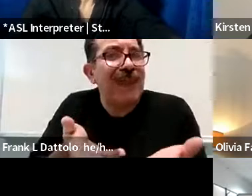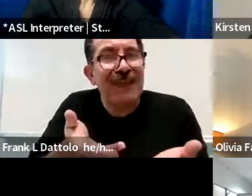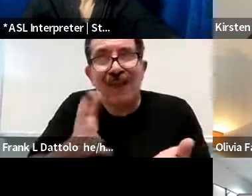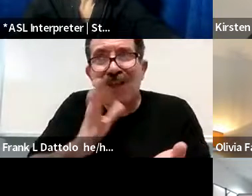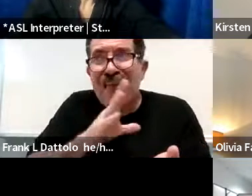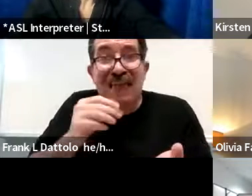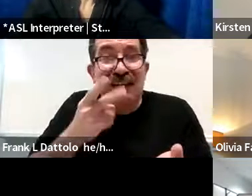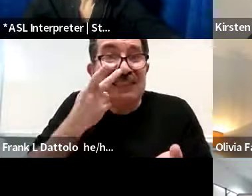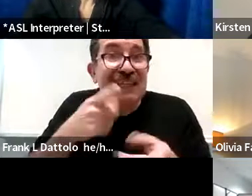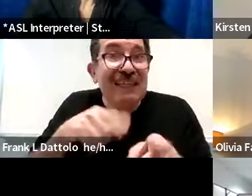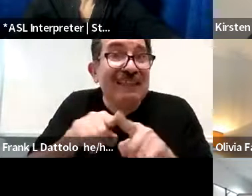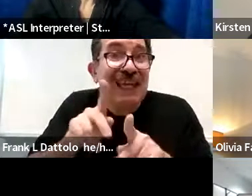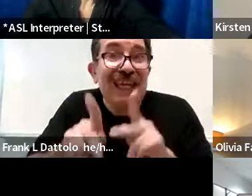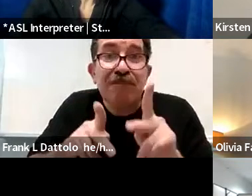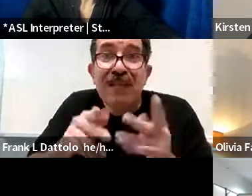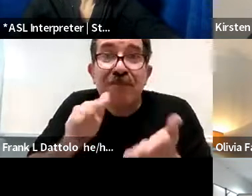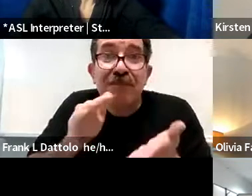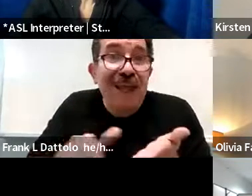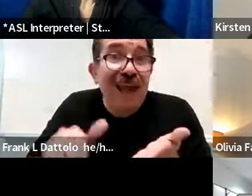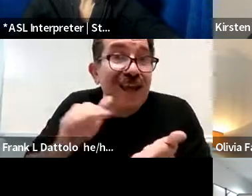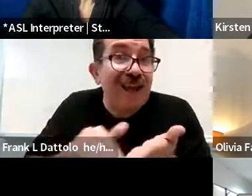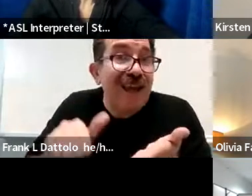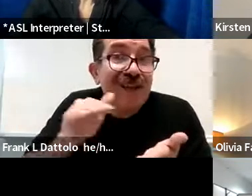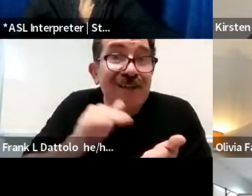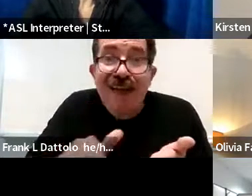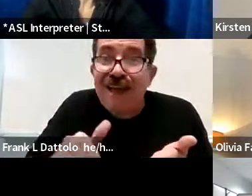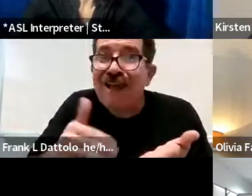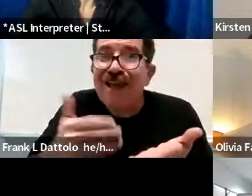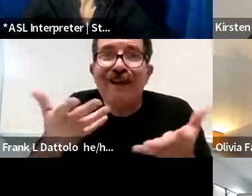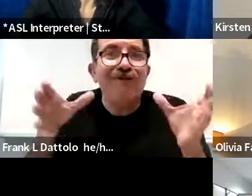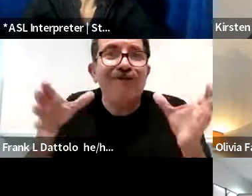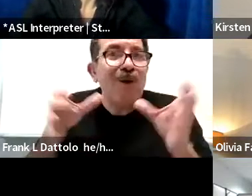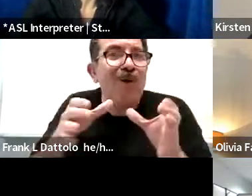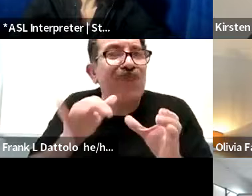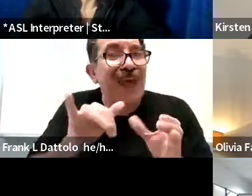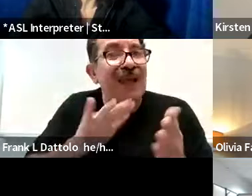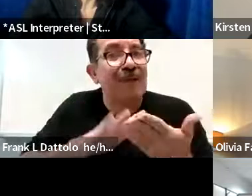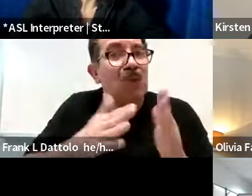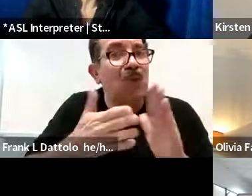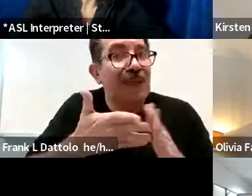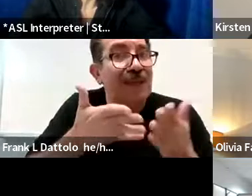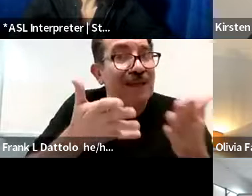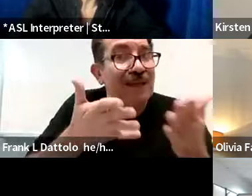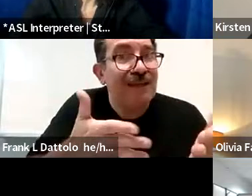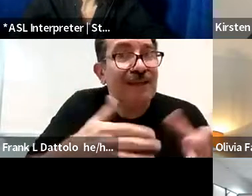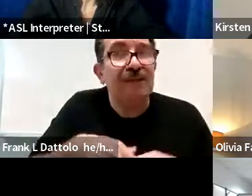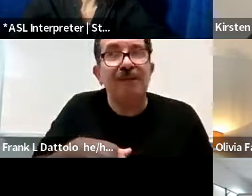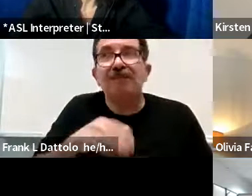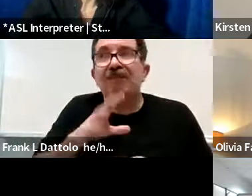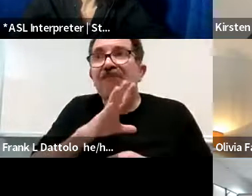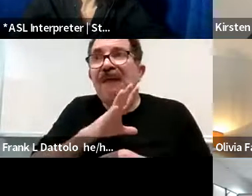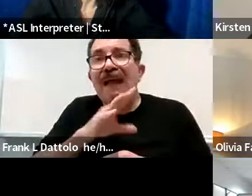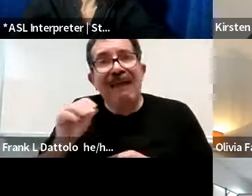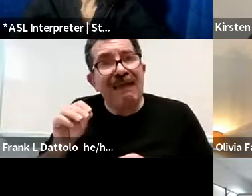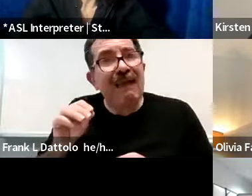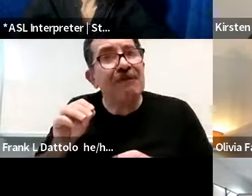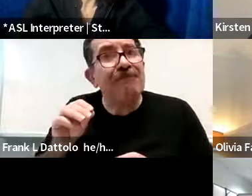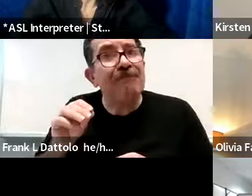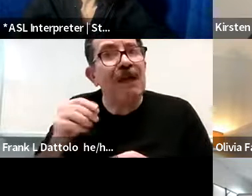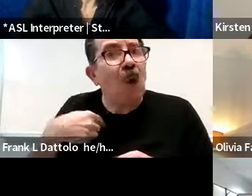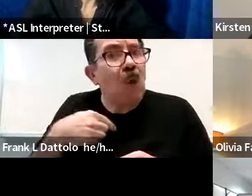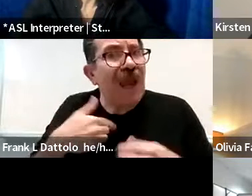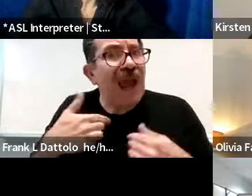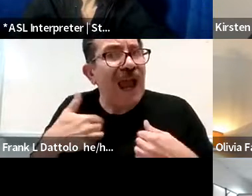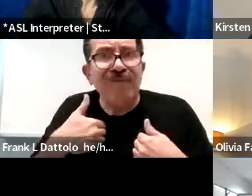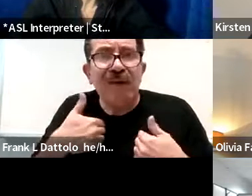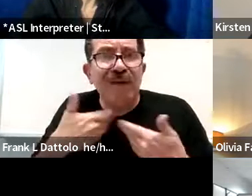arrangements engenders trust, most definitely. And then seeing the same faces repeatedly, that's community building right